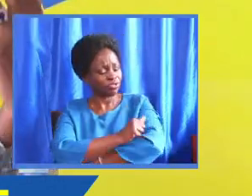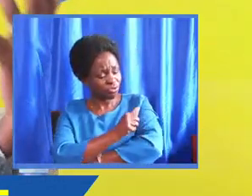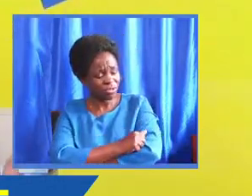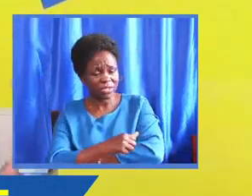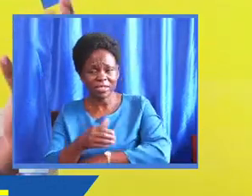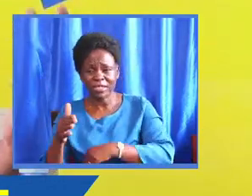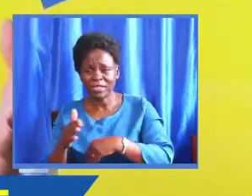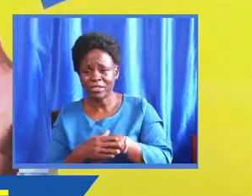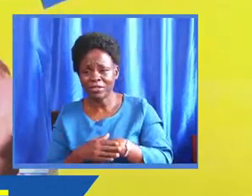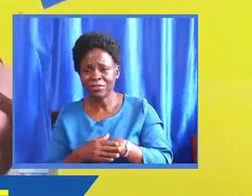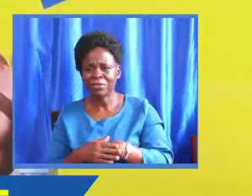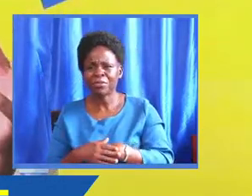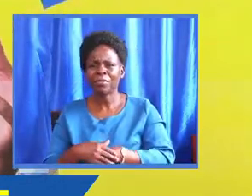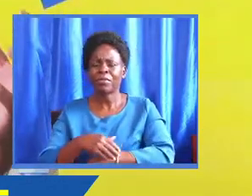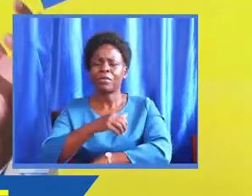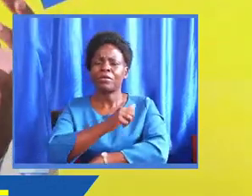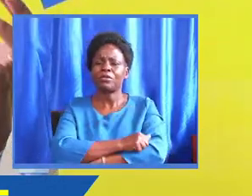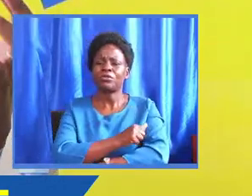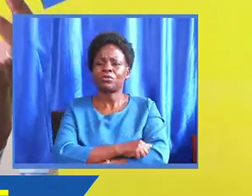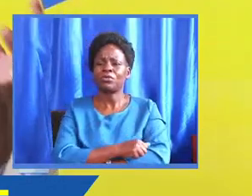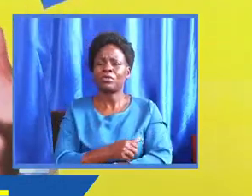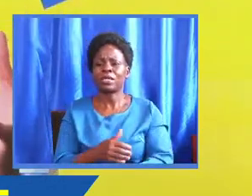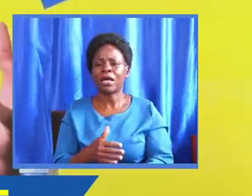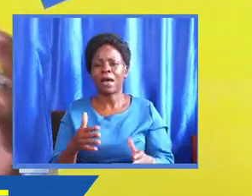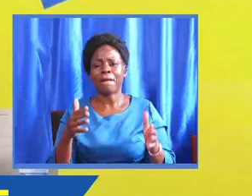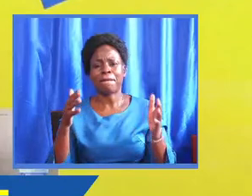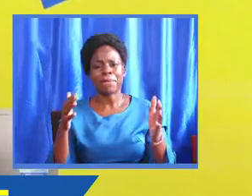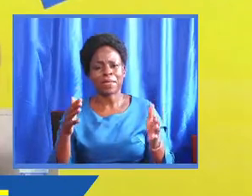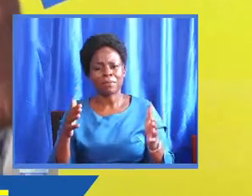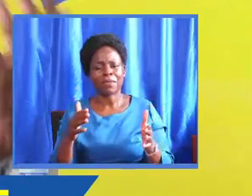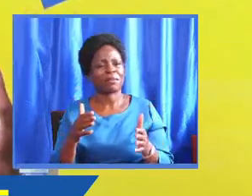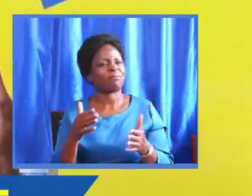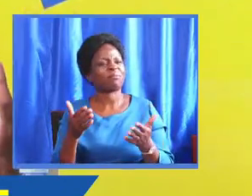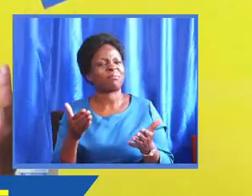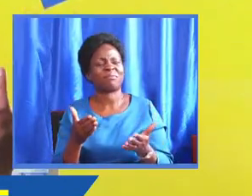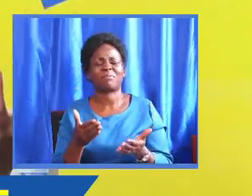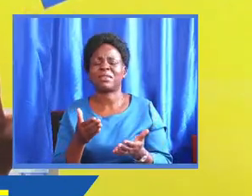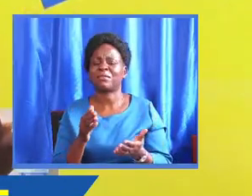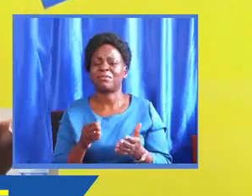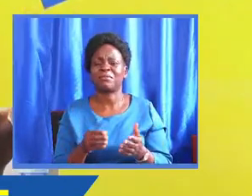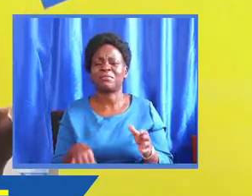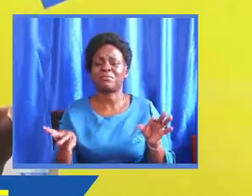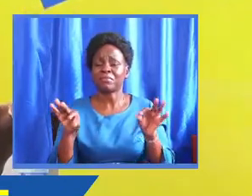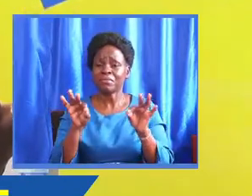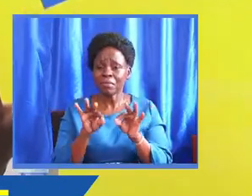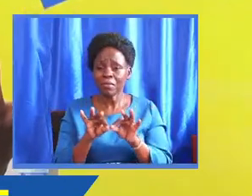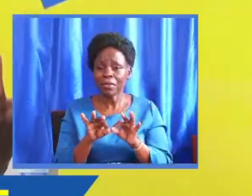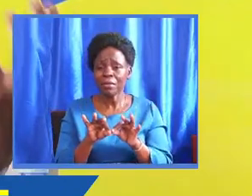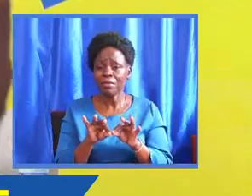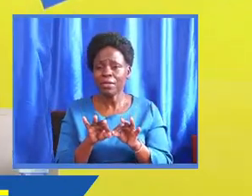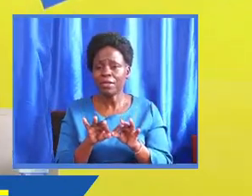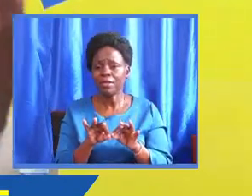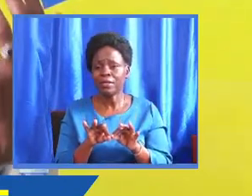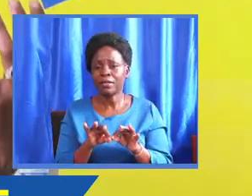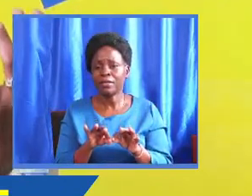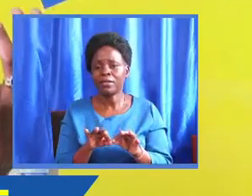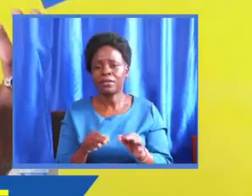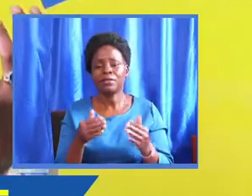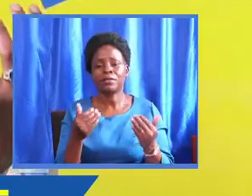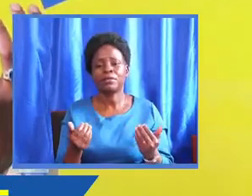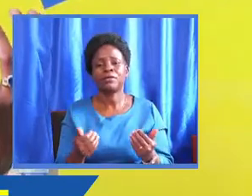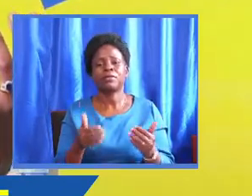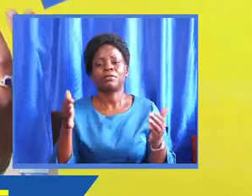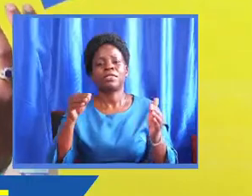closed, schools are a very, very big source of demand for a lot of fast moving consumable goods. Okay, which feeds into the